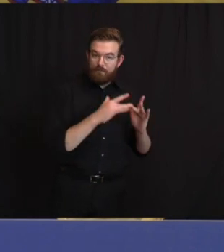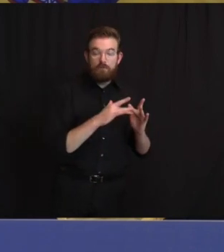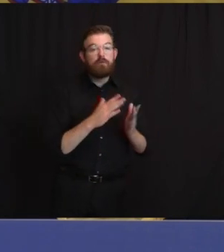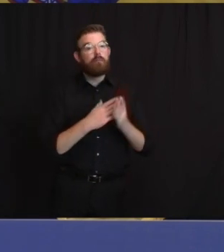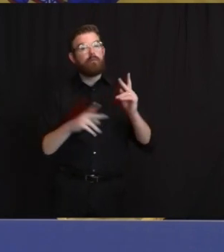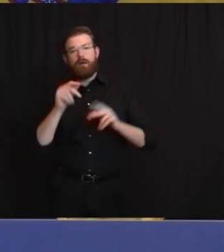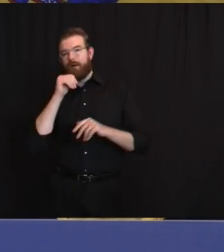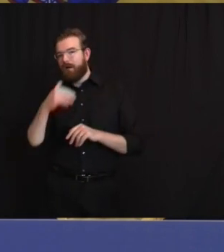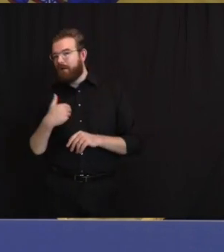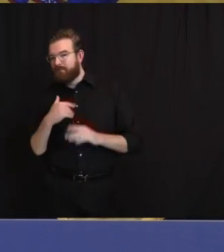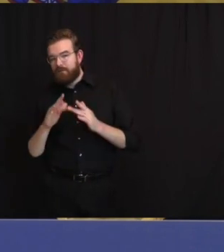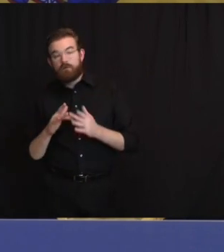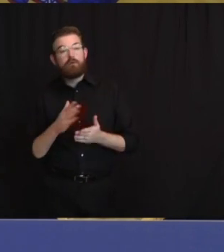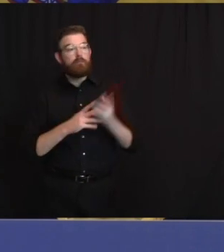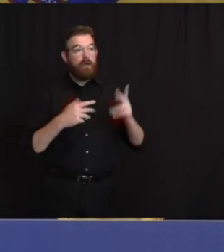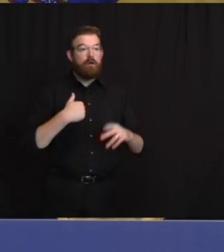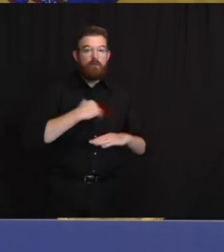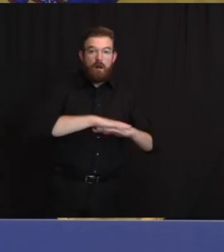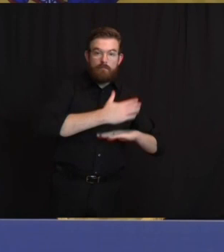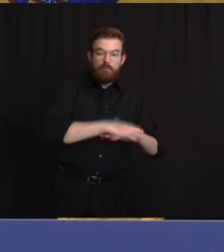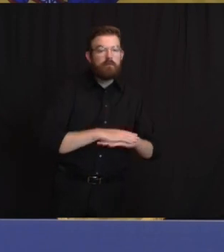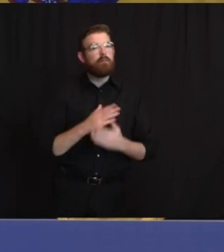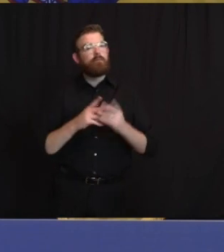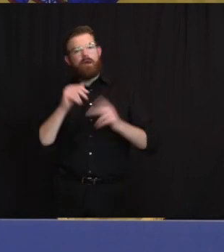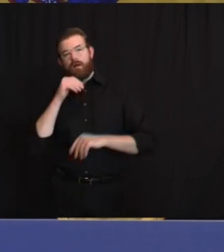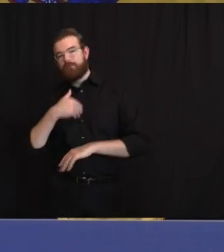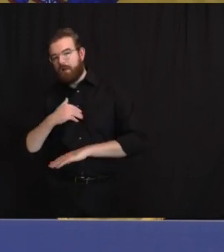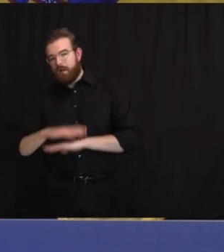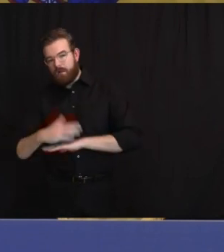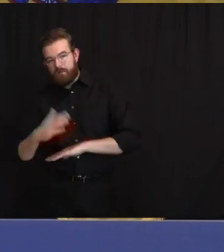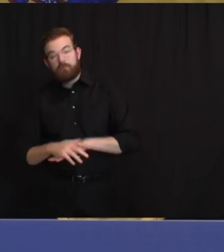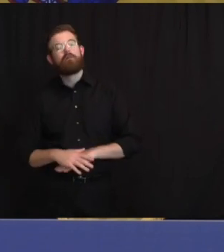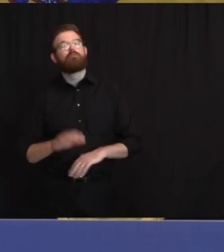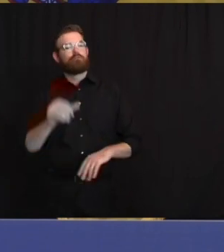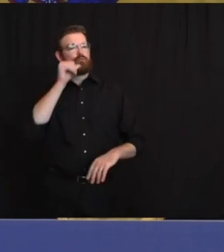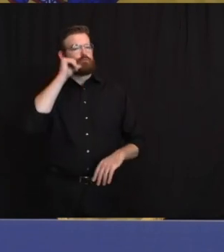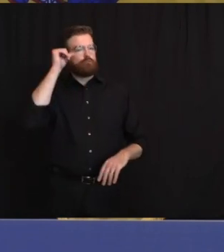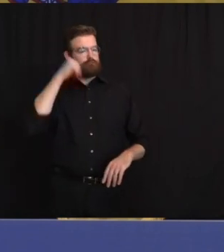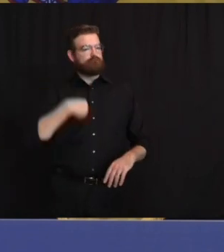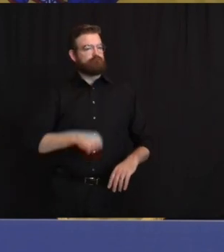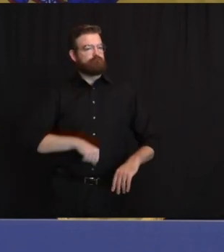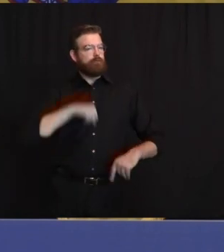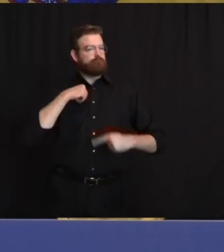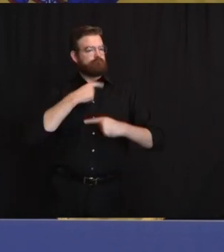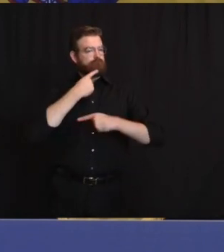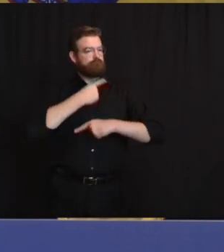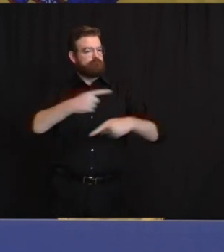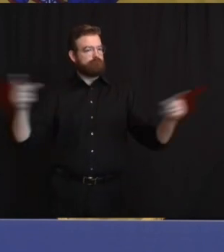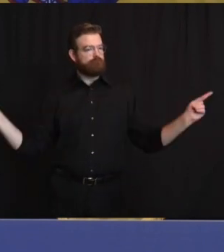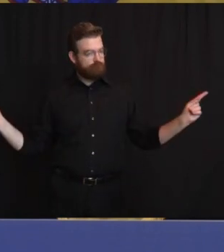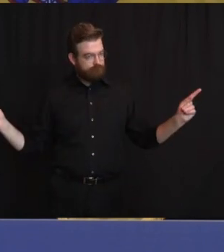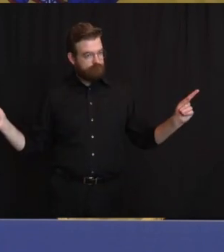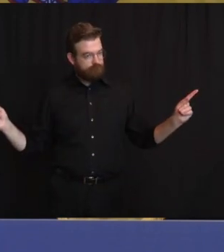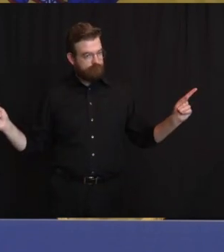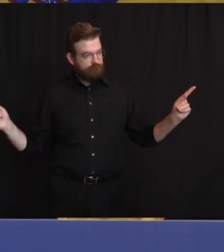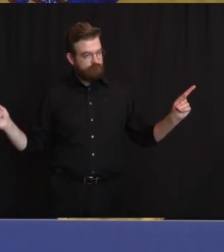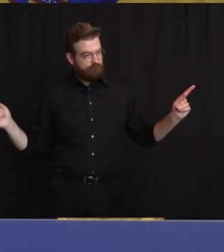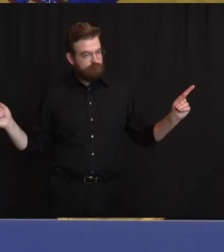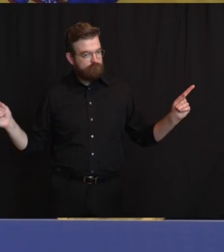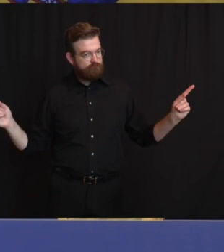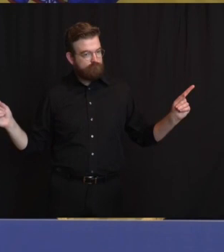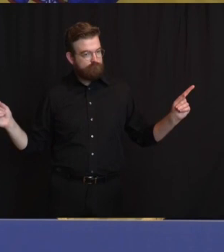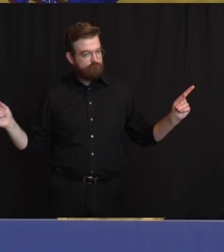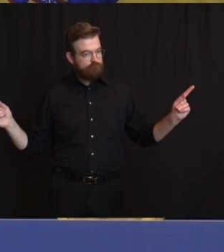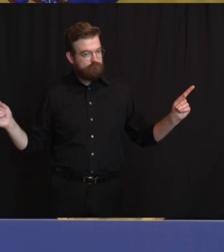Irvington yesterday and make the announcement with the Senate President, Senator Ruiz, who is the chair of the Senate